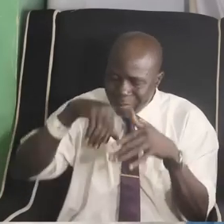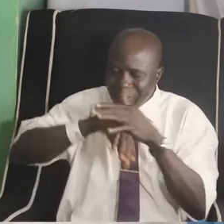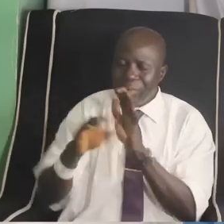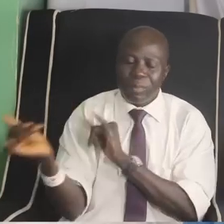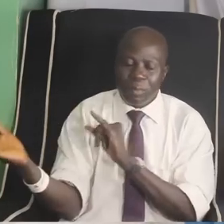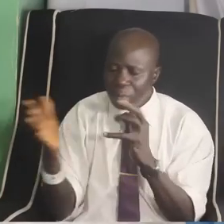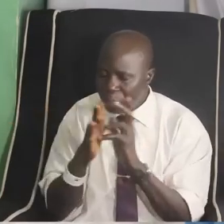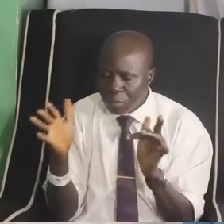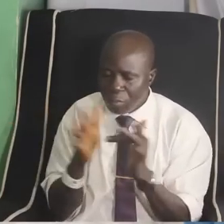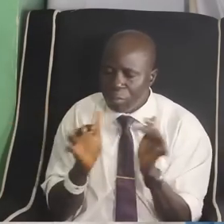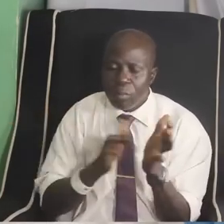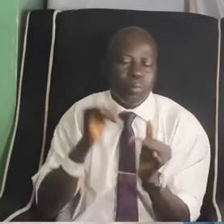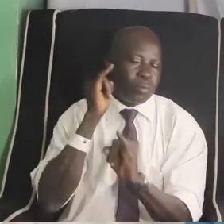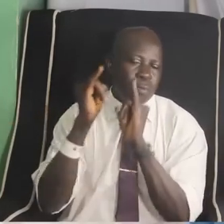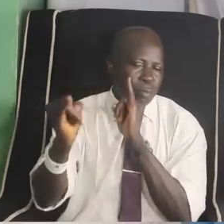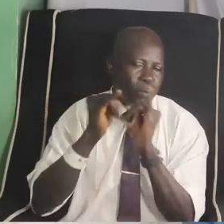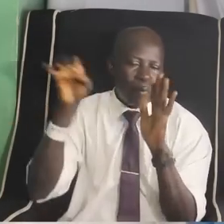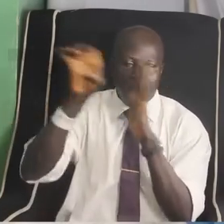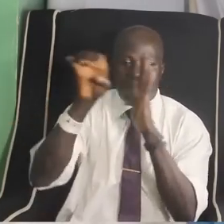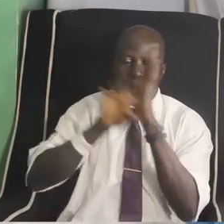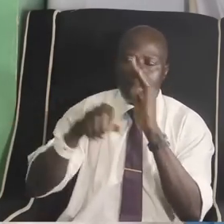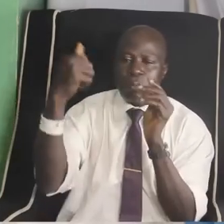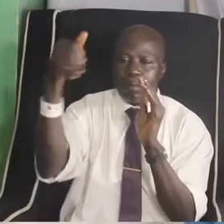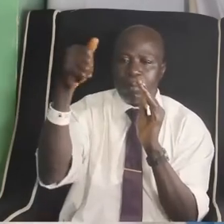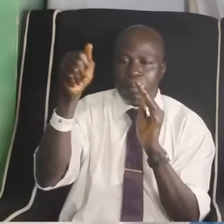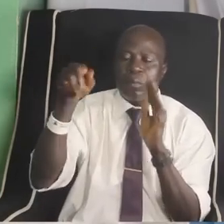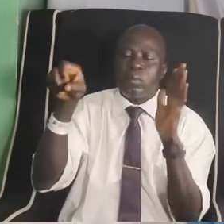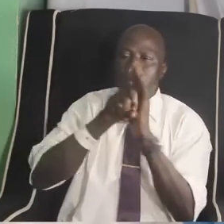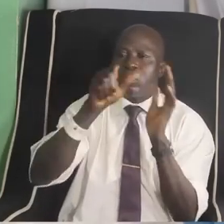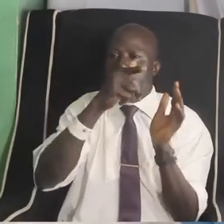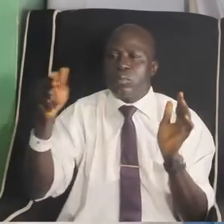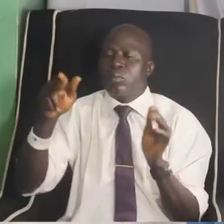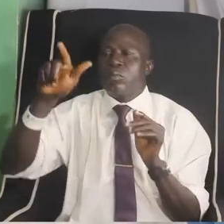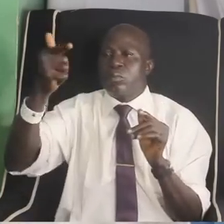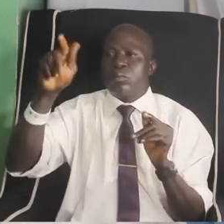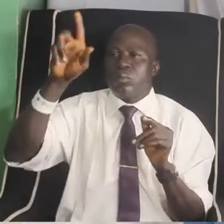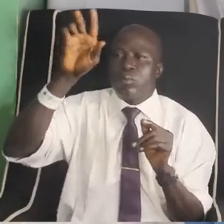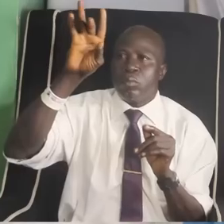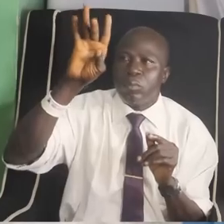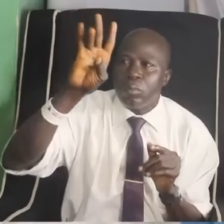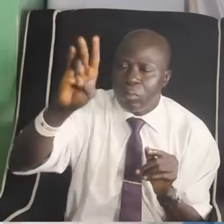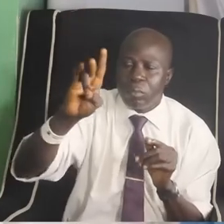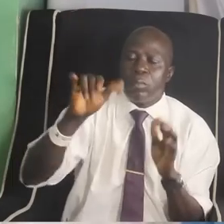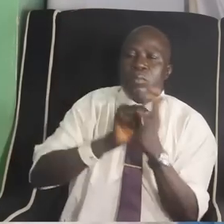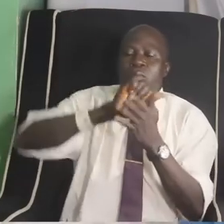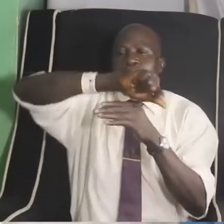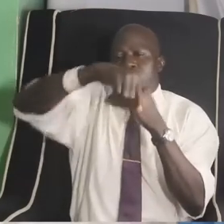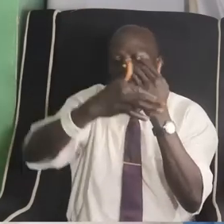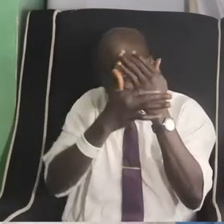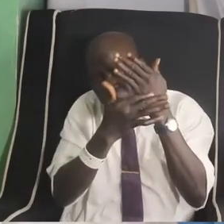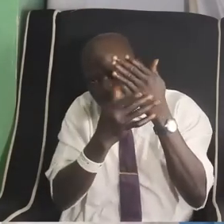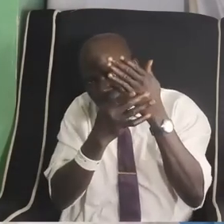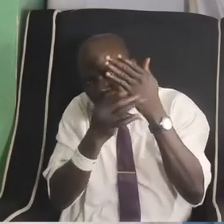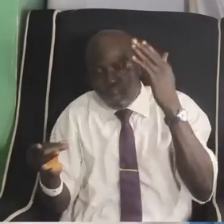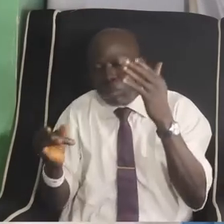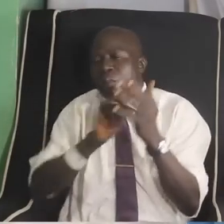we Isaiah. In the book of Isaiah. Ori ke wa. Chapter 7. Verse 27. Verse 27. Wi pe. That. Ororo o ma da gbogbo